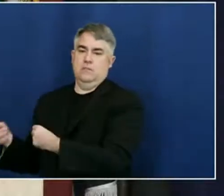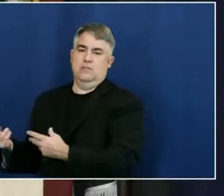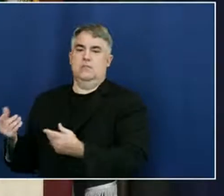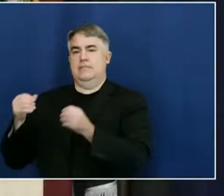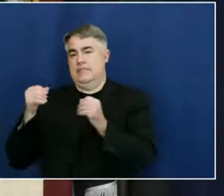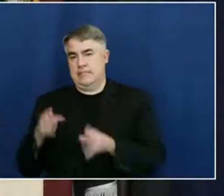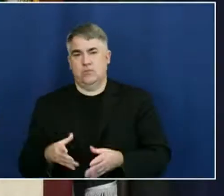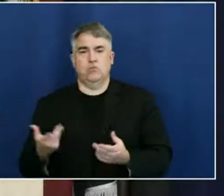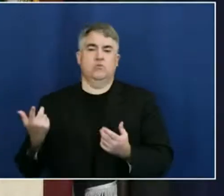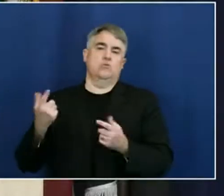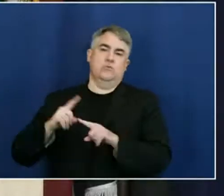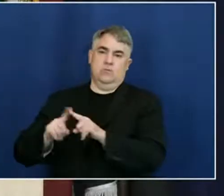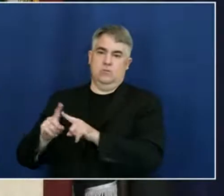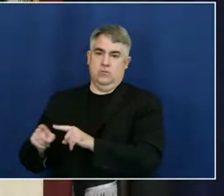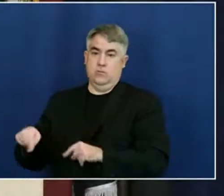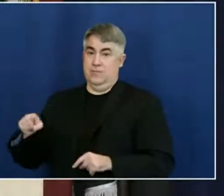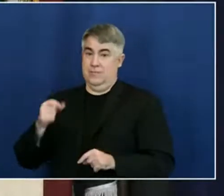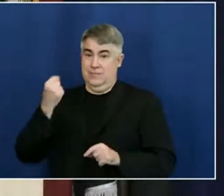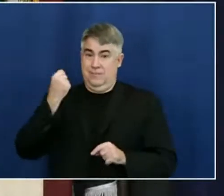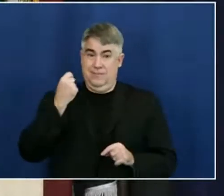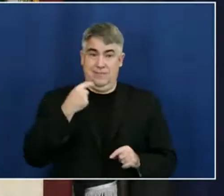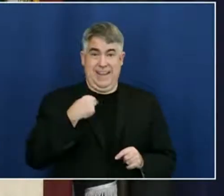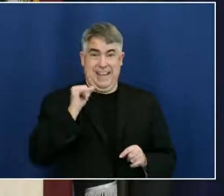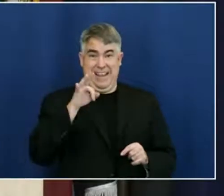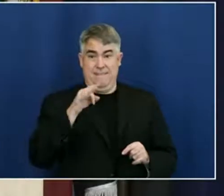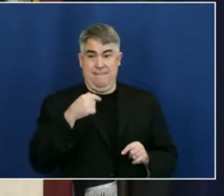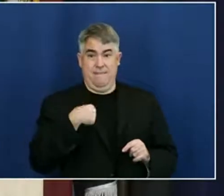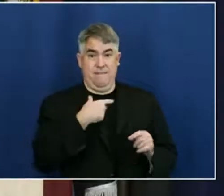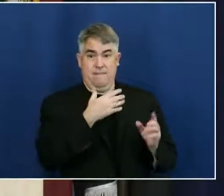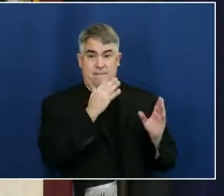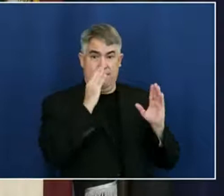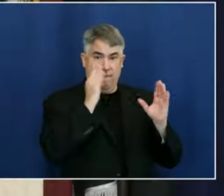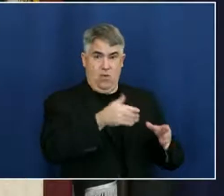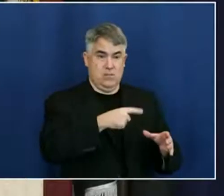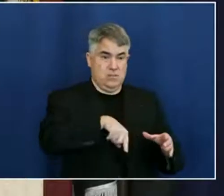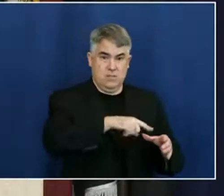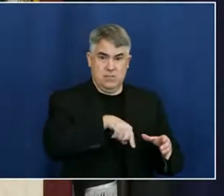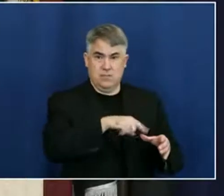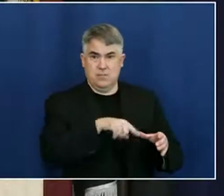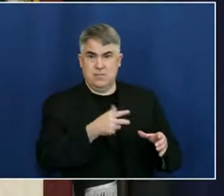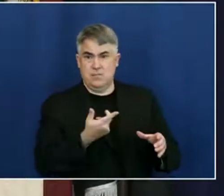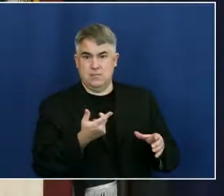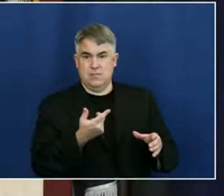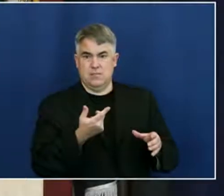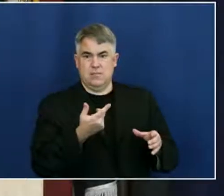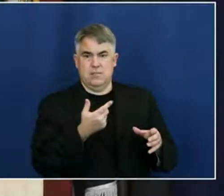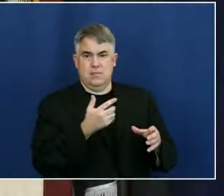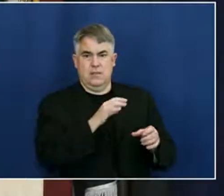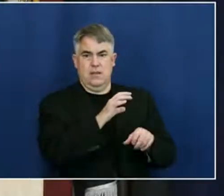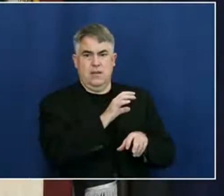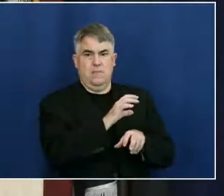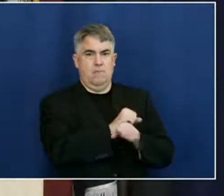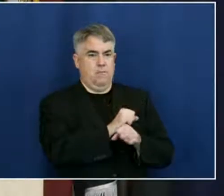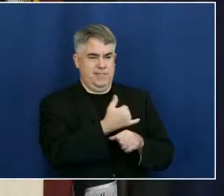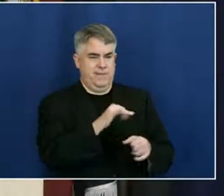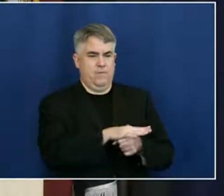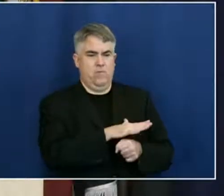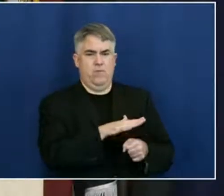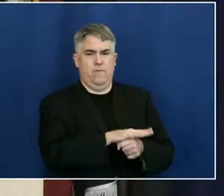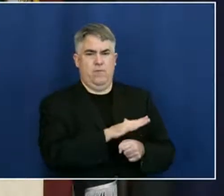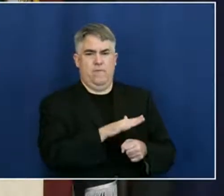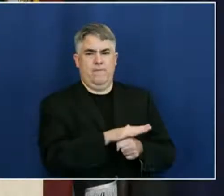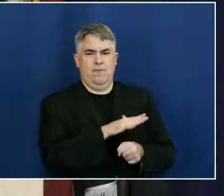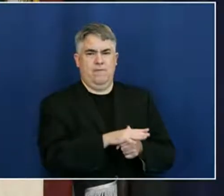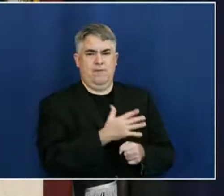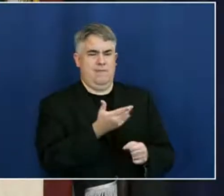a severe shortage of appointments because, again, you're injecting a very large number of folks into a system that has limited supply. But it